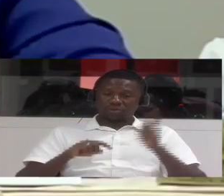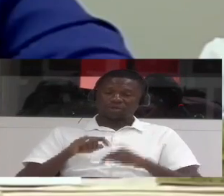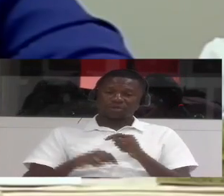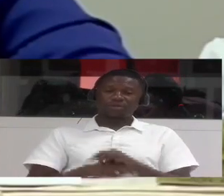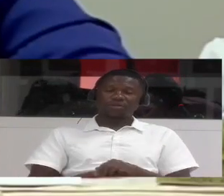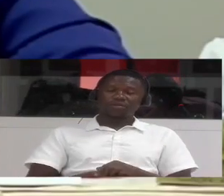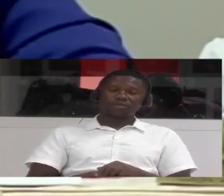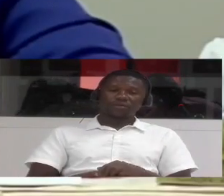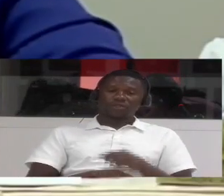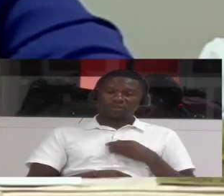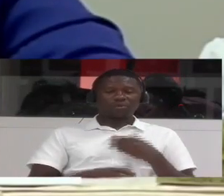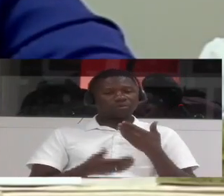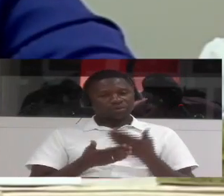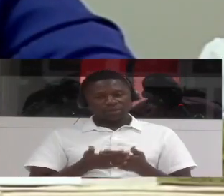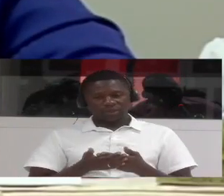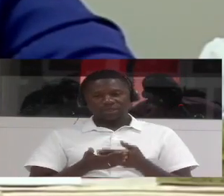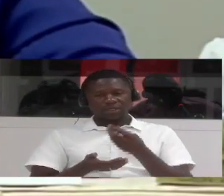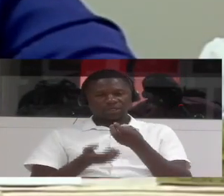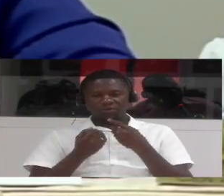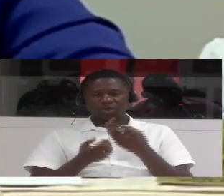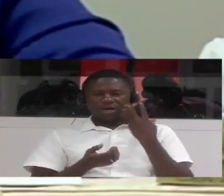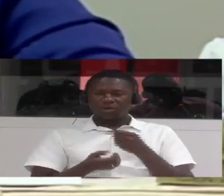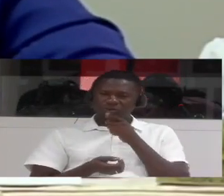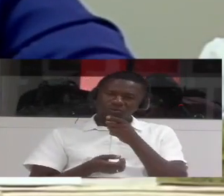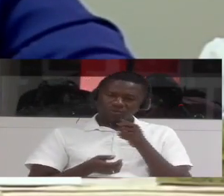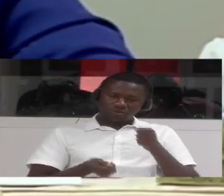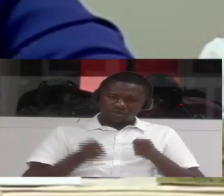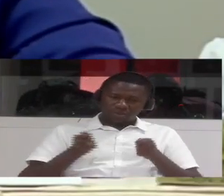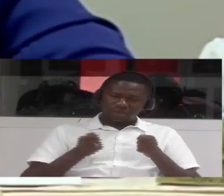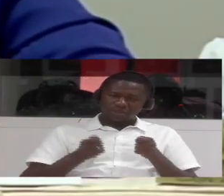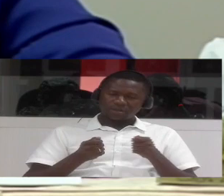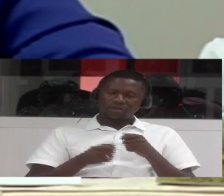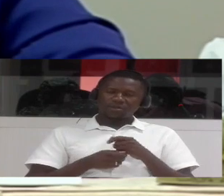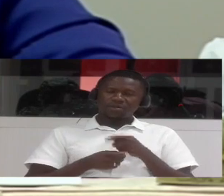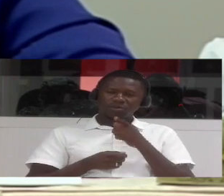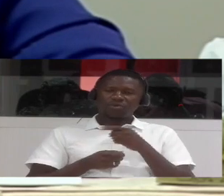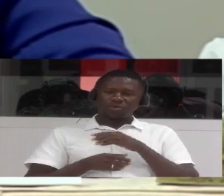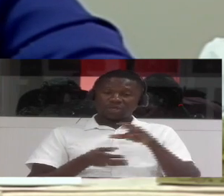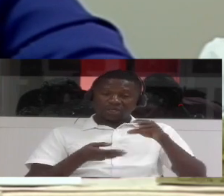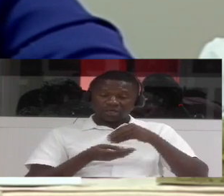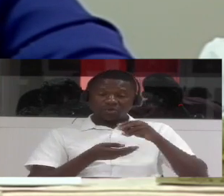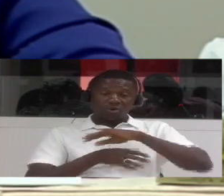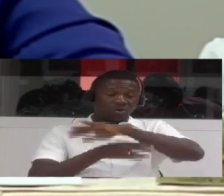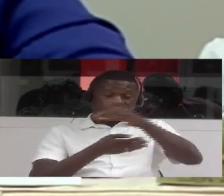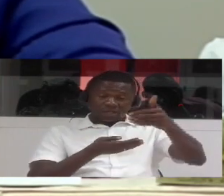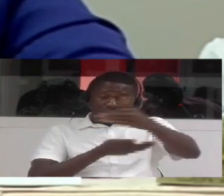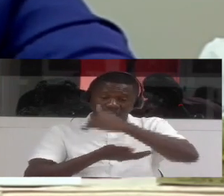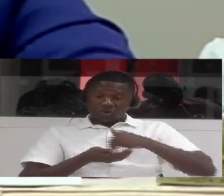could you kindly tell me, how did you manage, you know, to get all these funds?